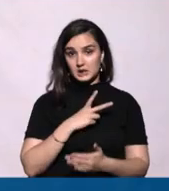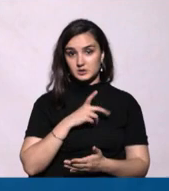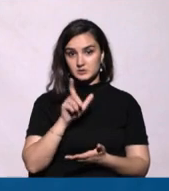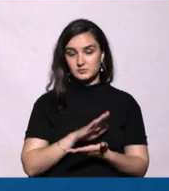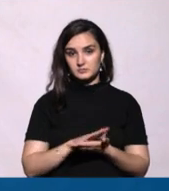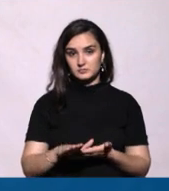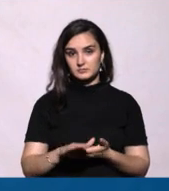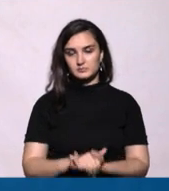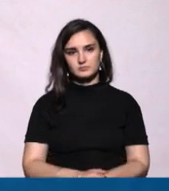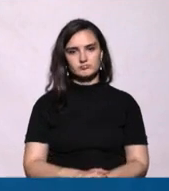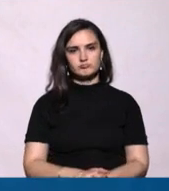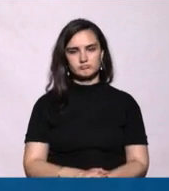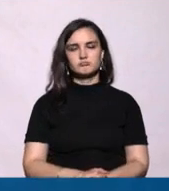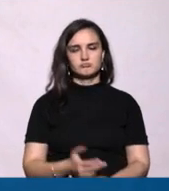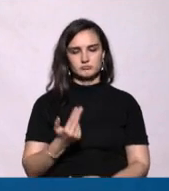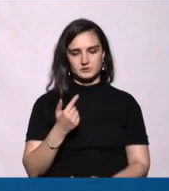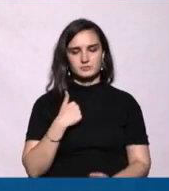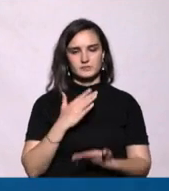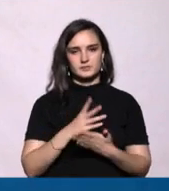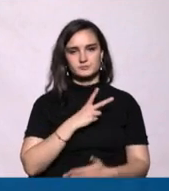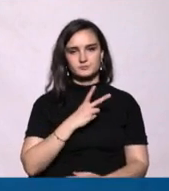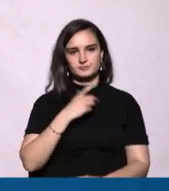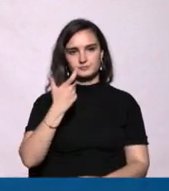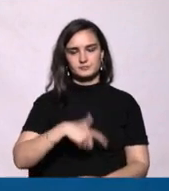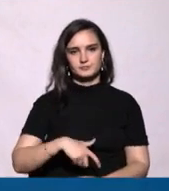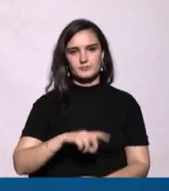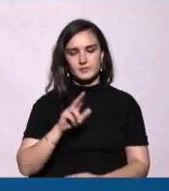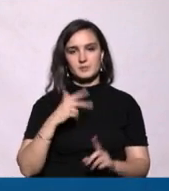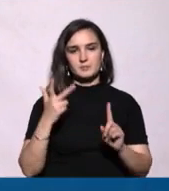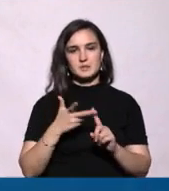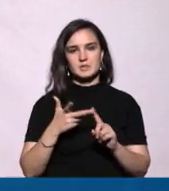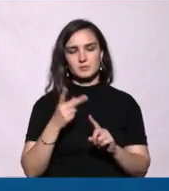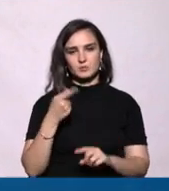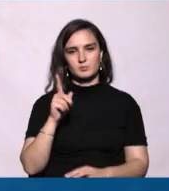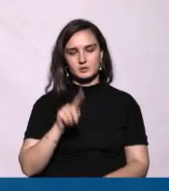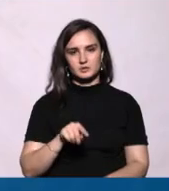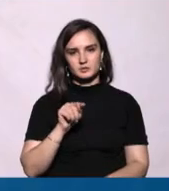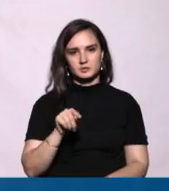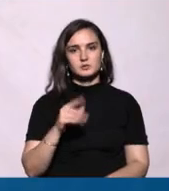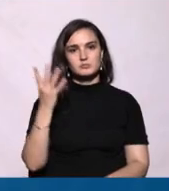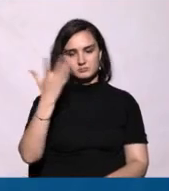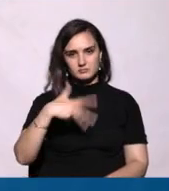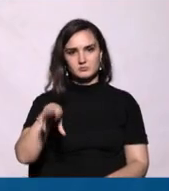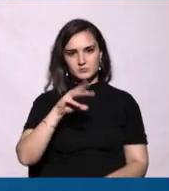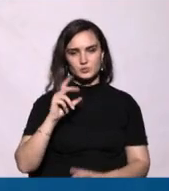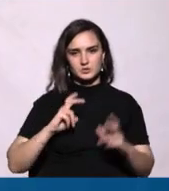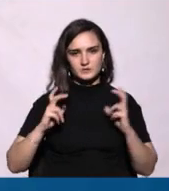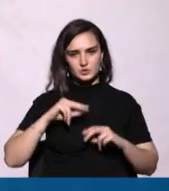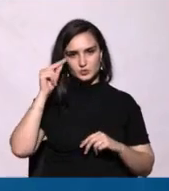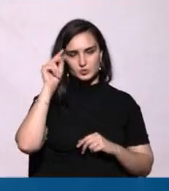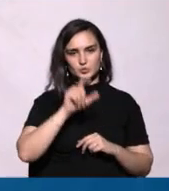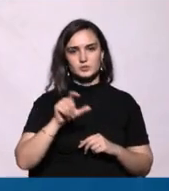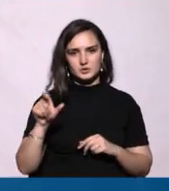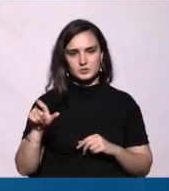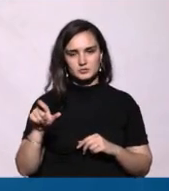England? Yes, I am. And number three, are they university students?